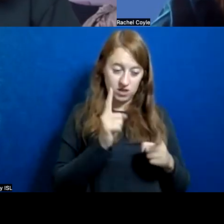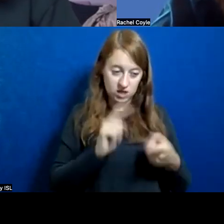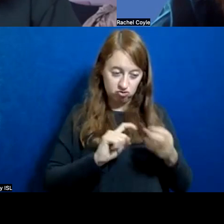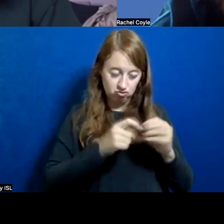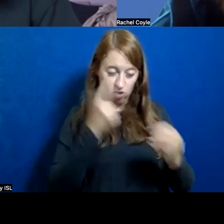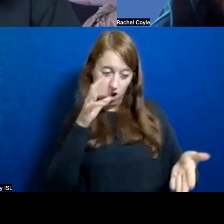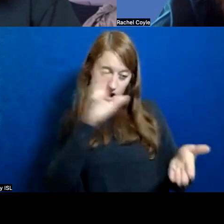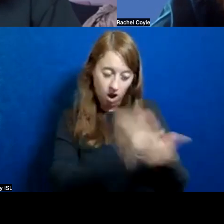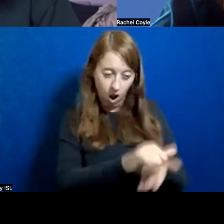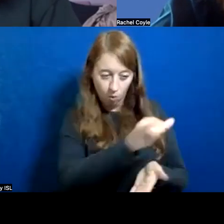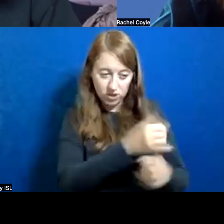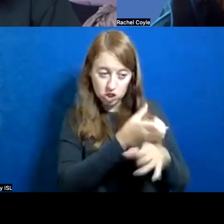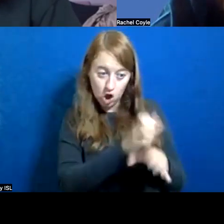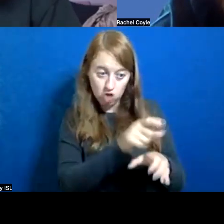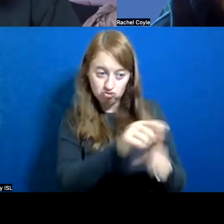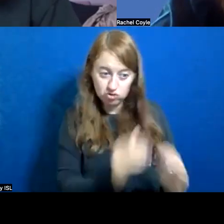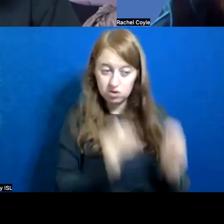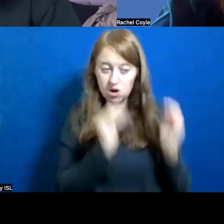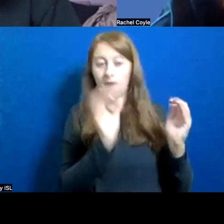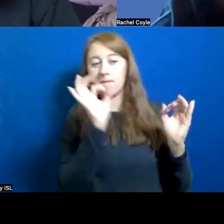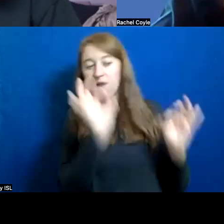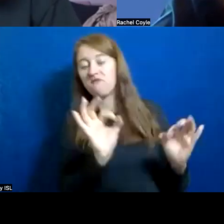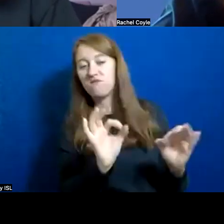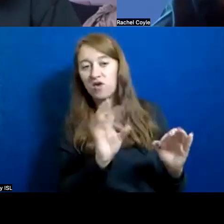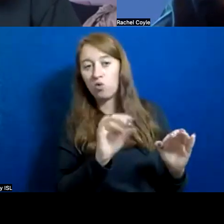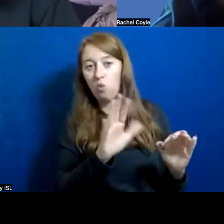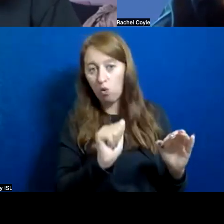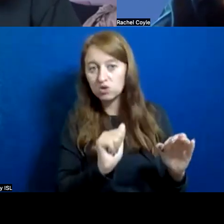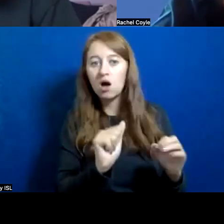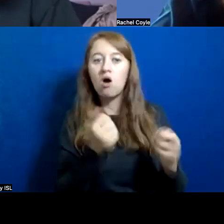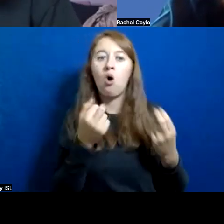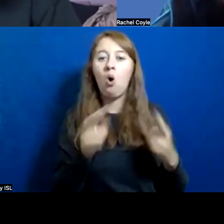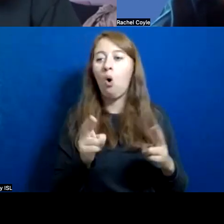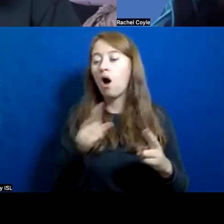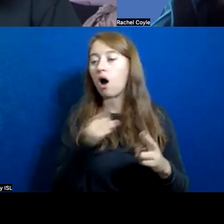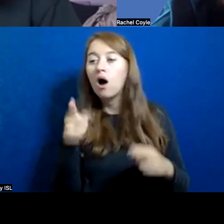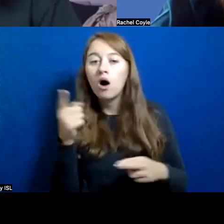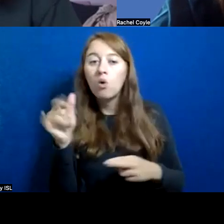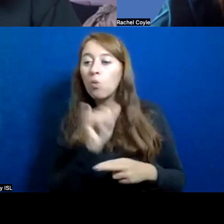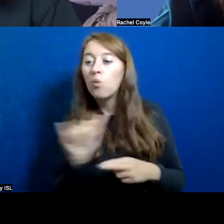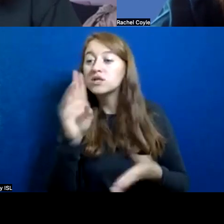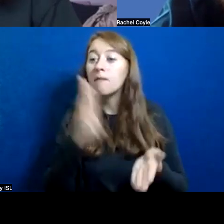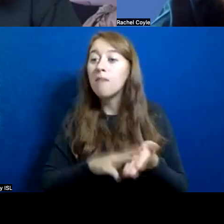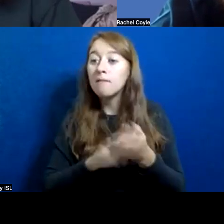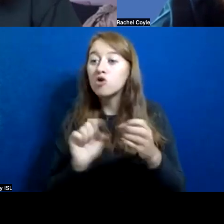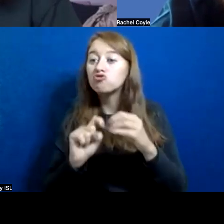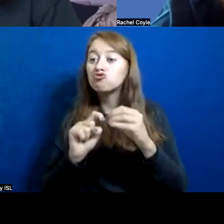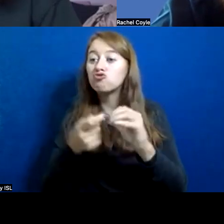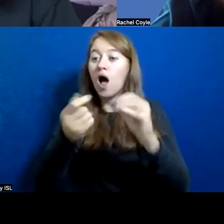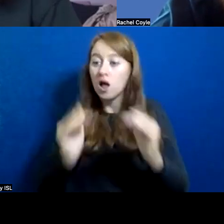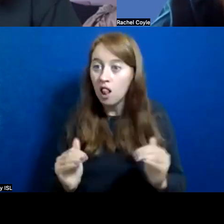this type of quota, and except our Welsh member that tried to push but didn't succeed so far. We saw